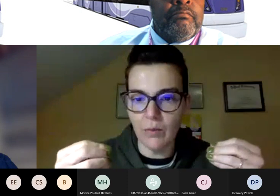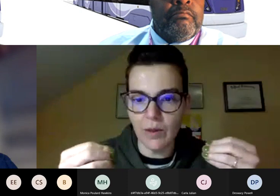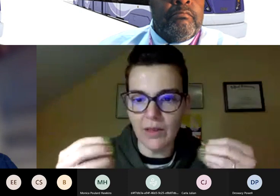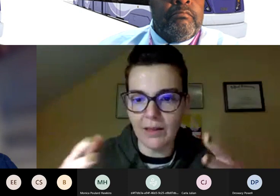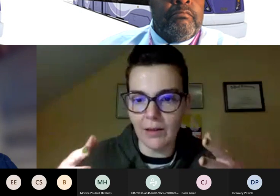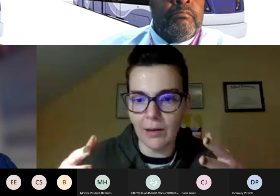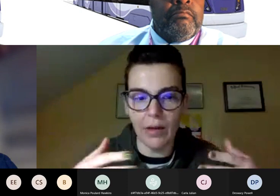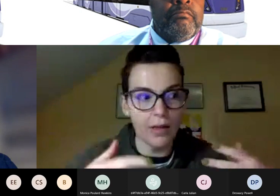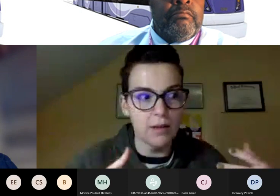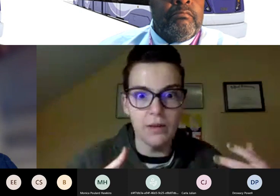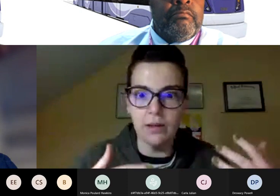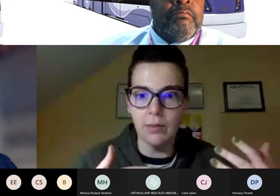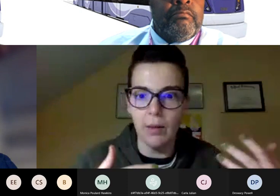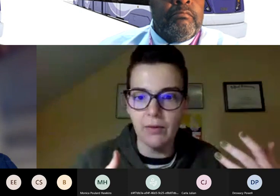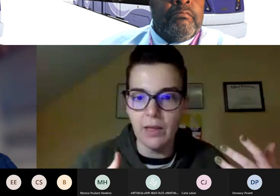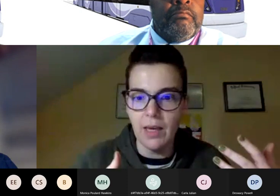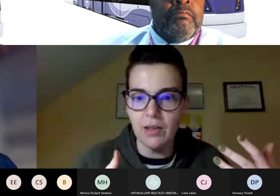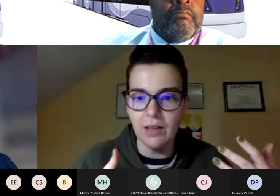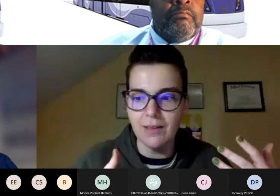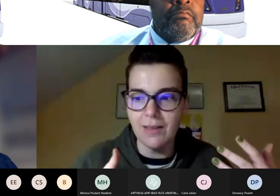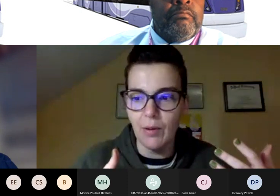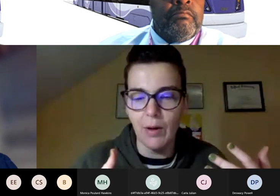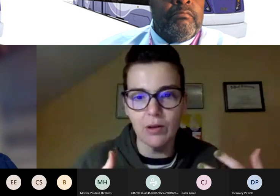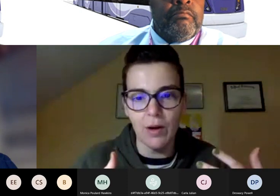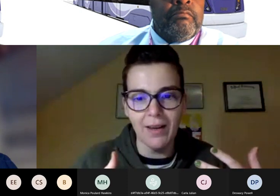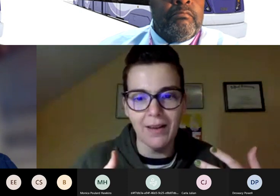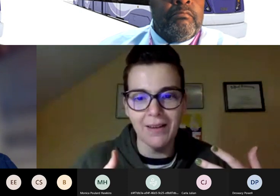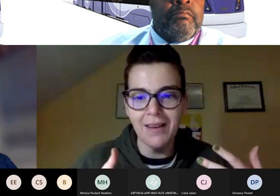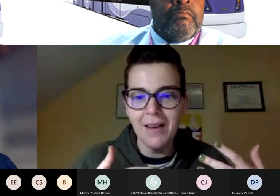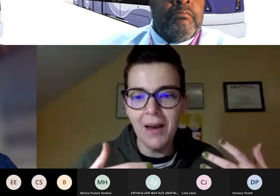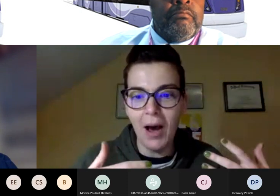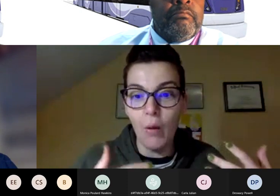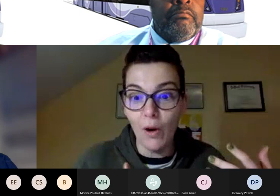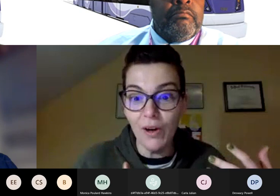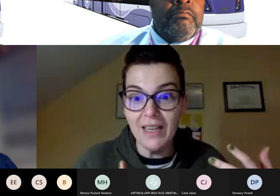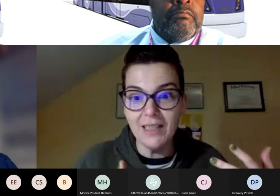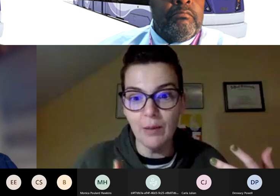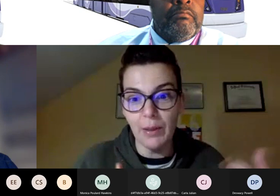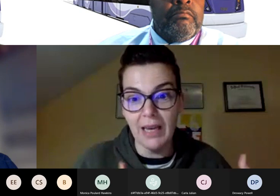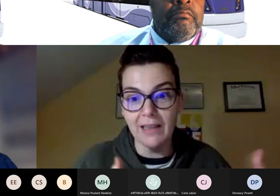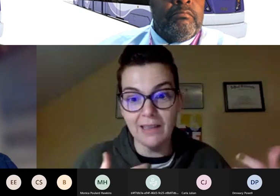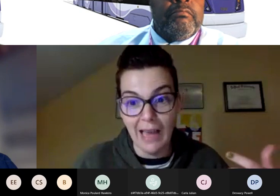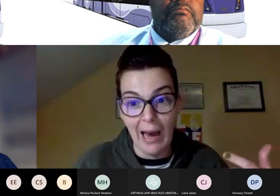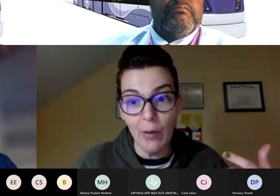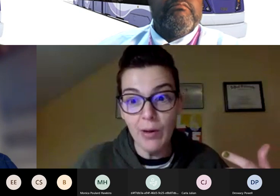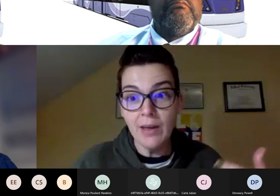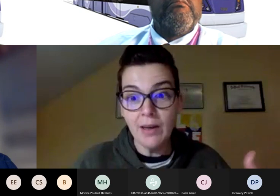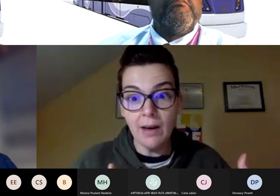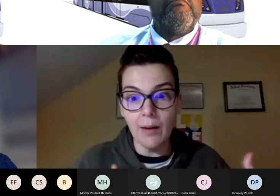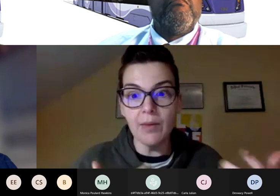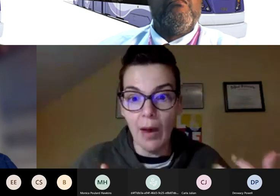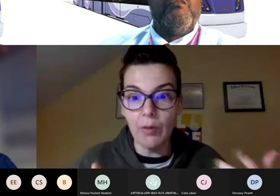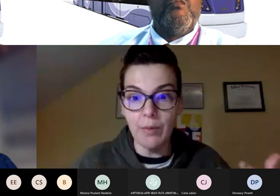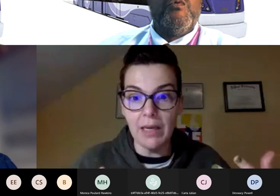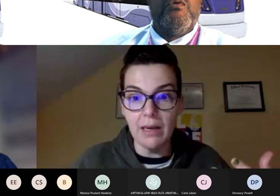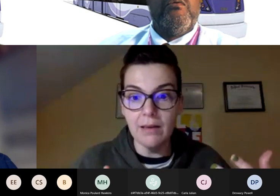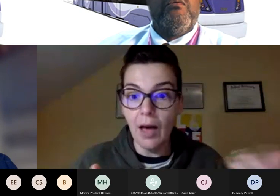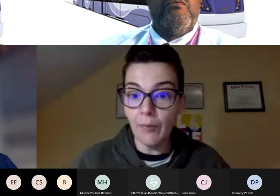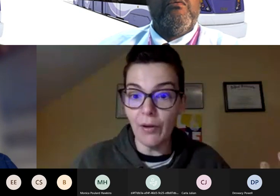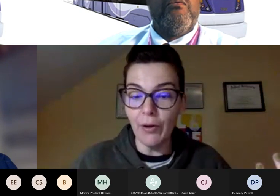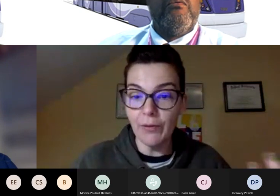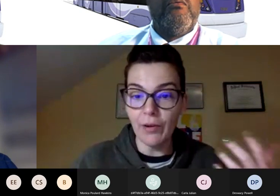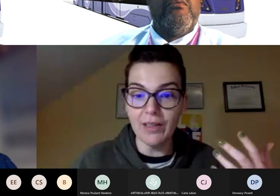or envision what that's going to look like and if there are some modifications that we want to try and work into the plans now. That would